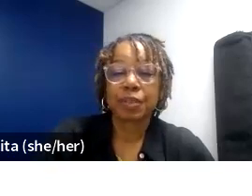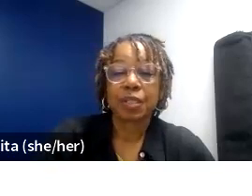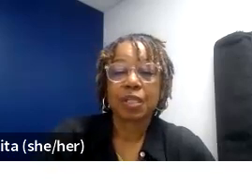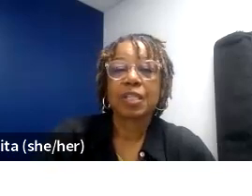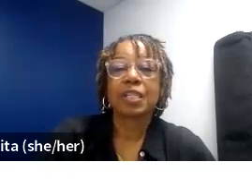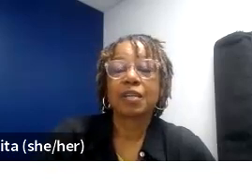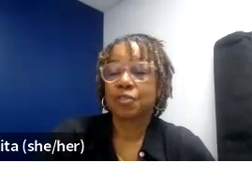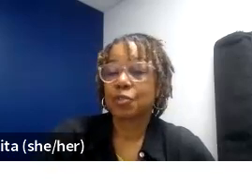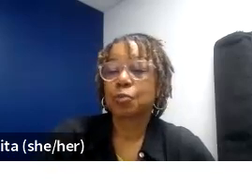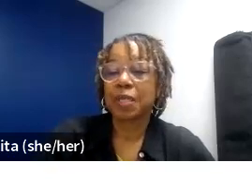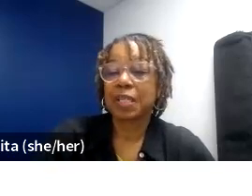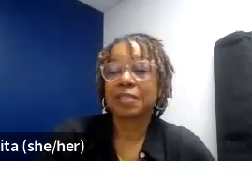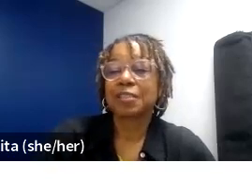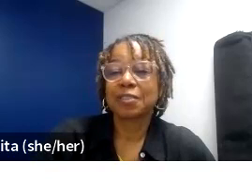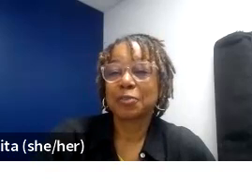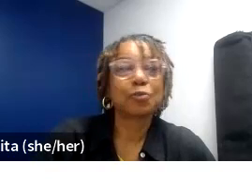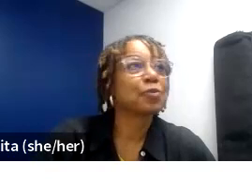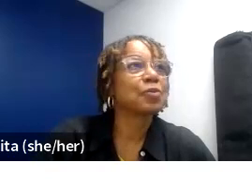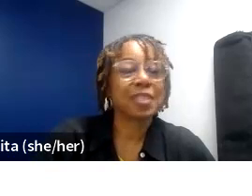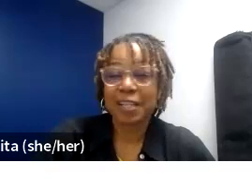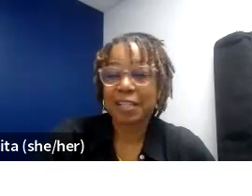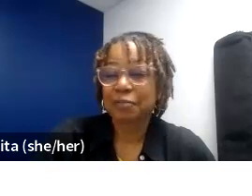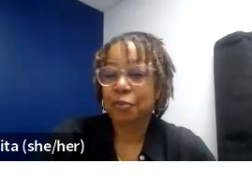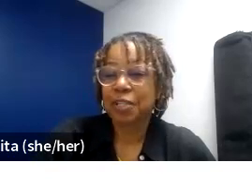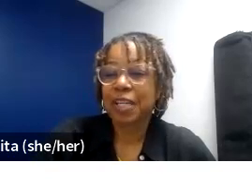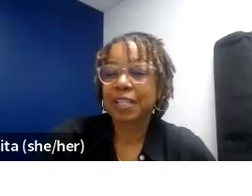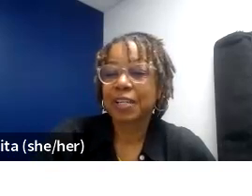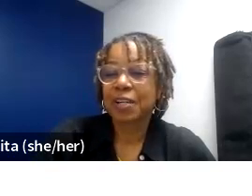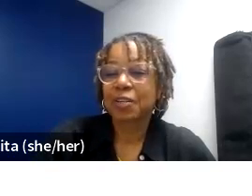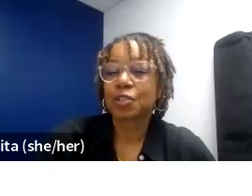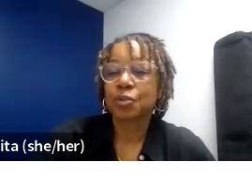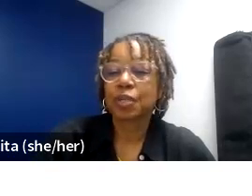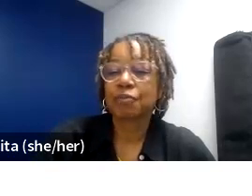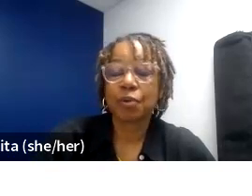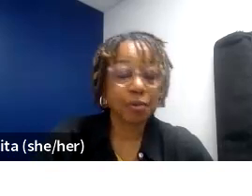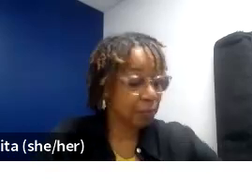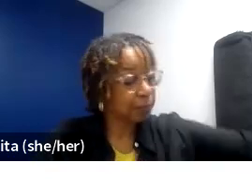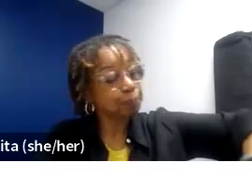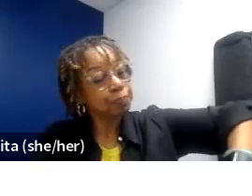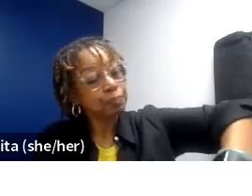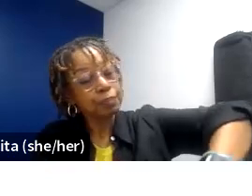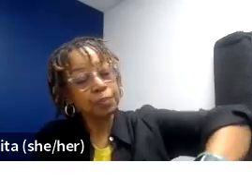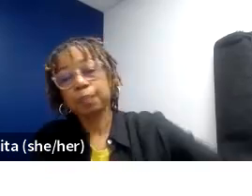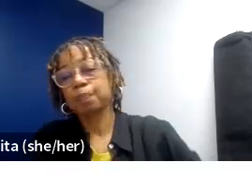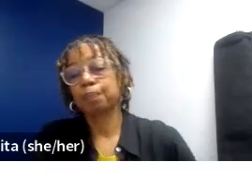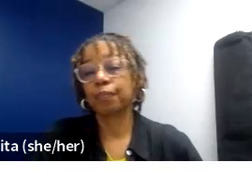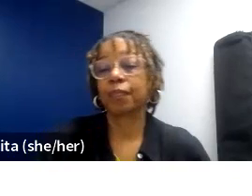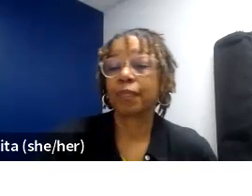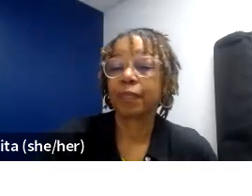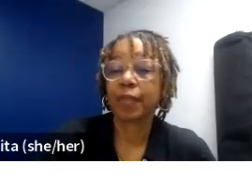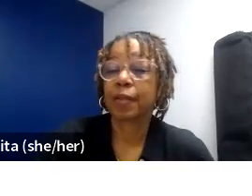for yet another Zoom meeting that you've signed up for and are showing up for.